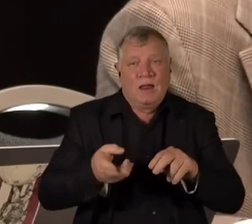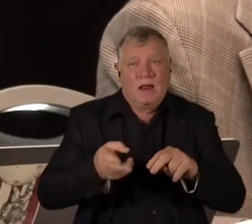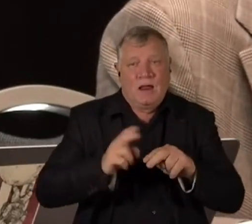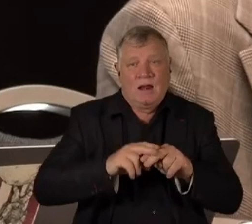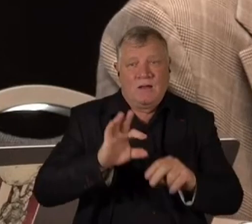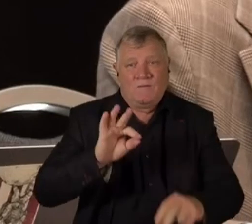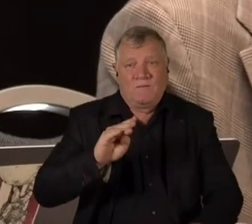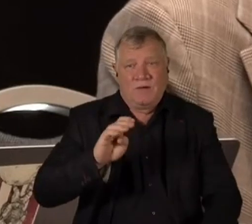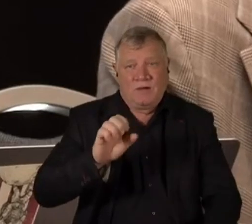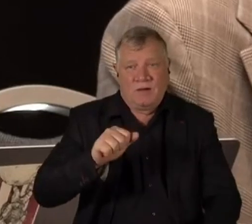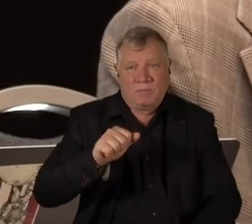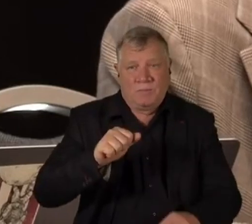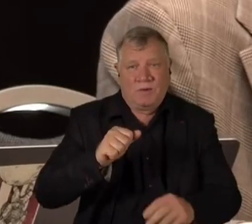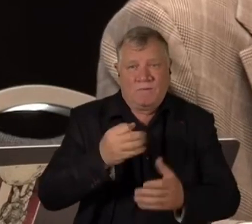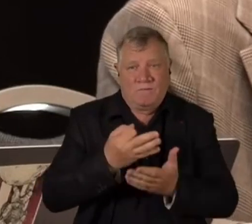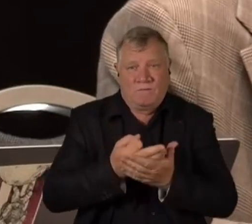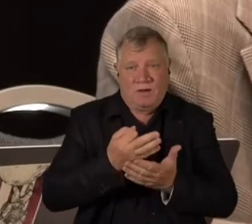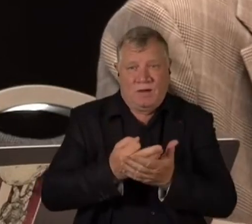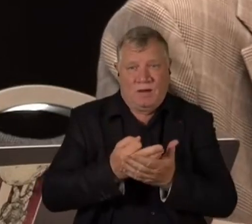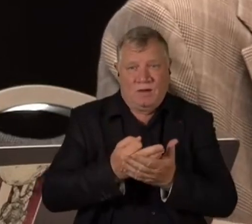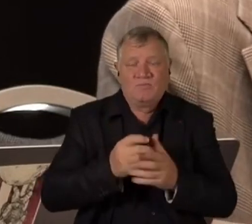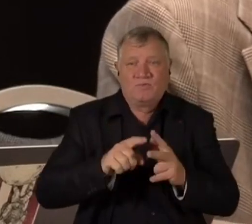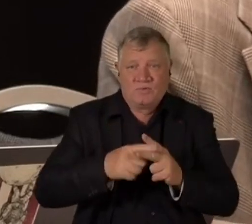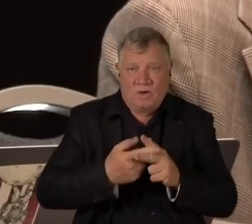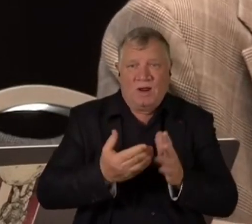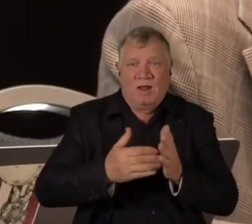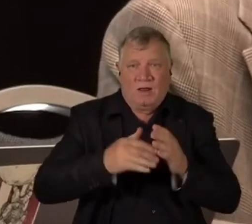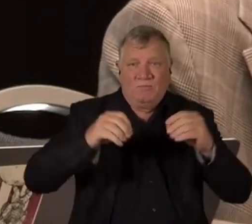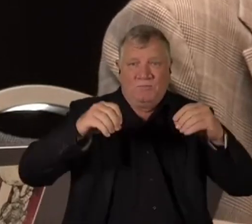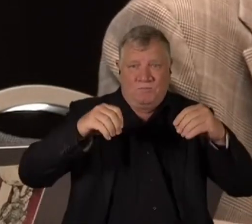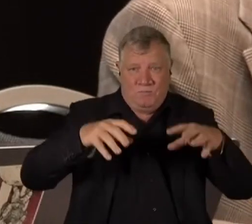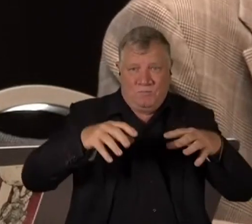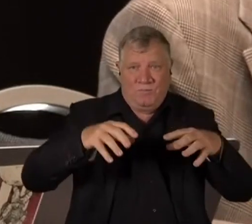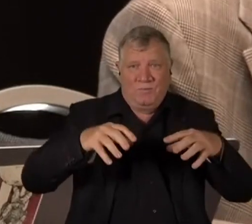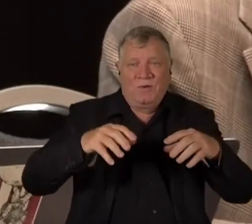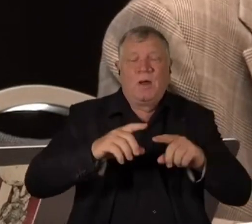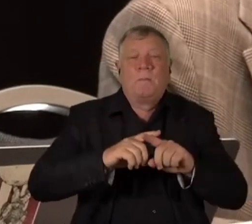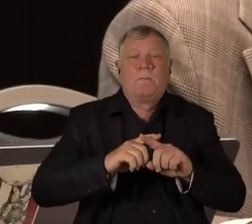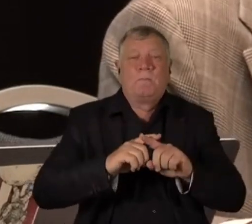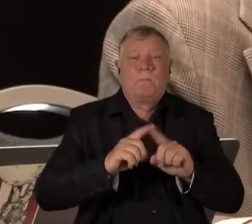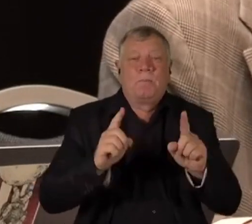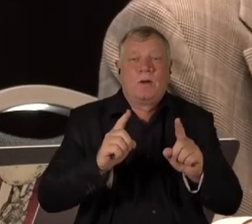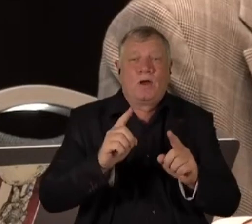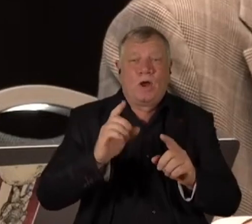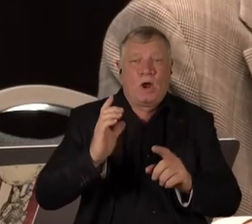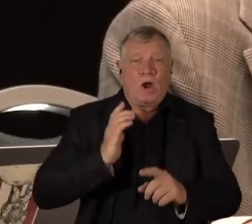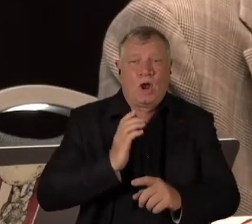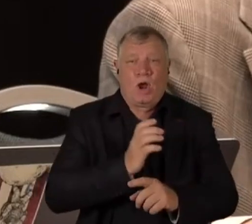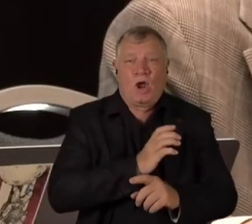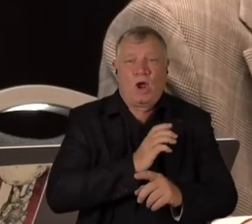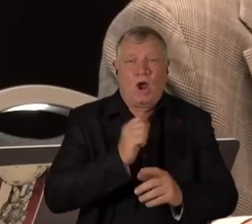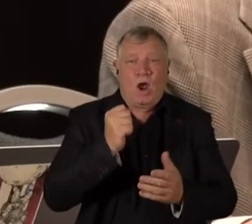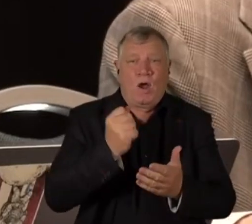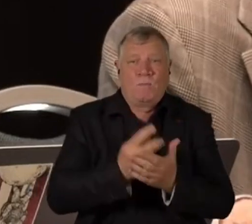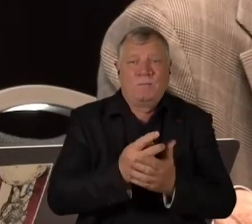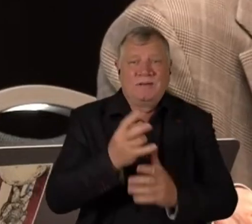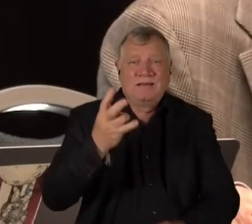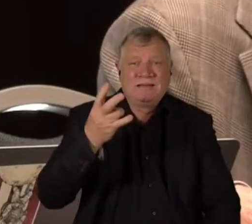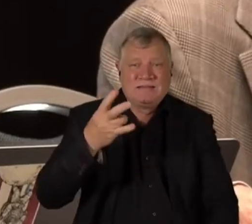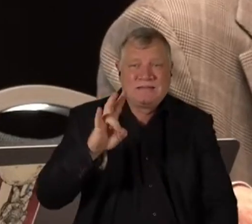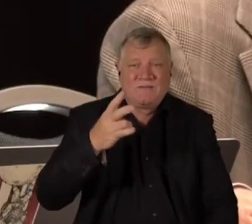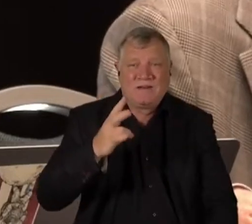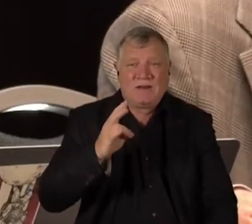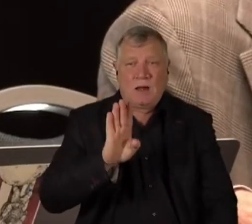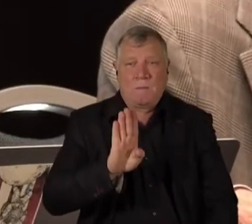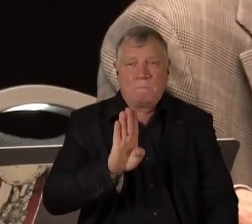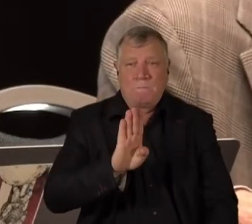funds that got Puerto Rico back on its feet after the hurricane, Congress authorized over $17 billion